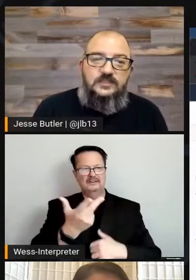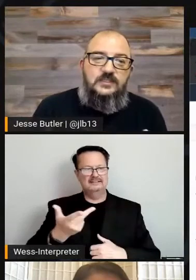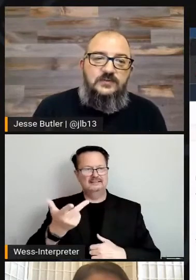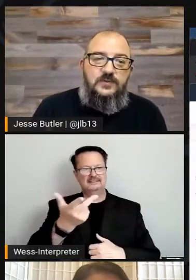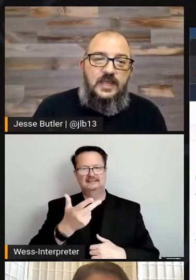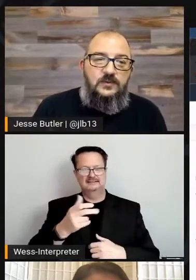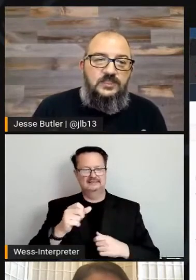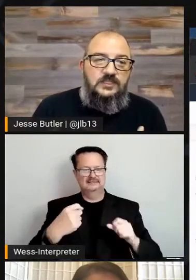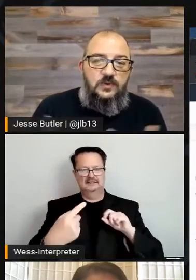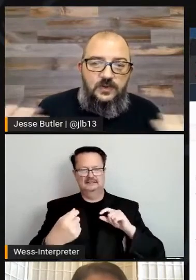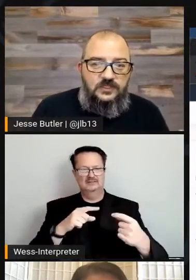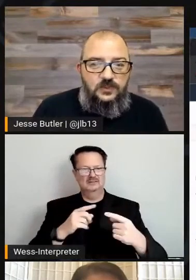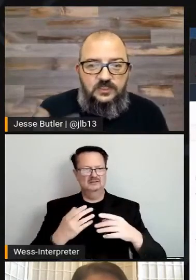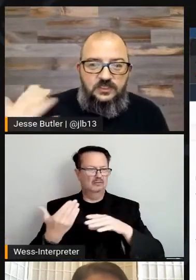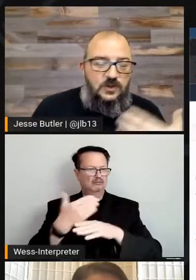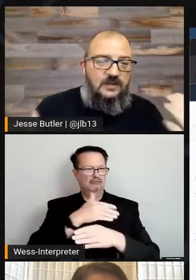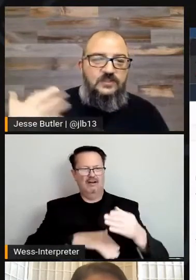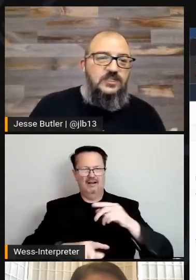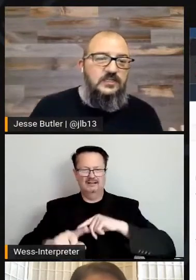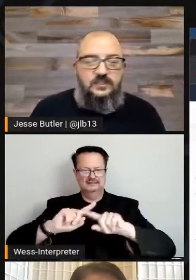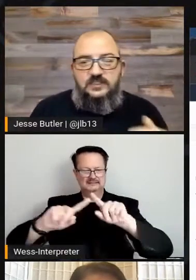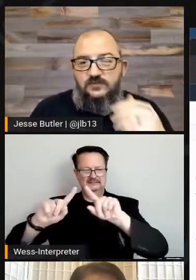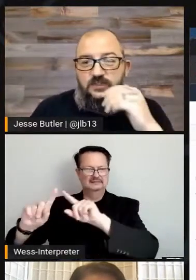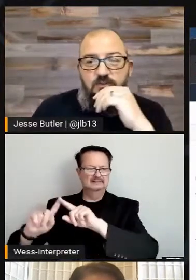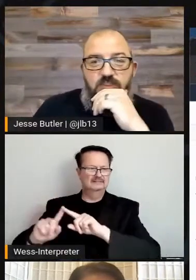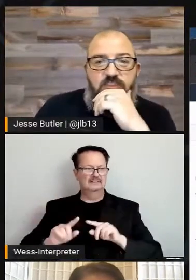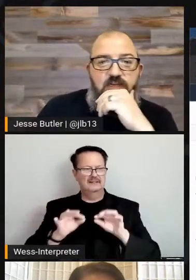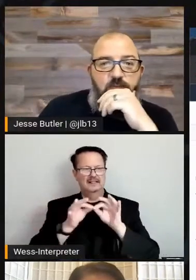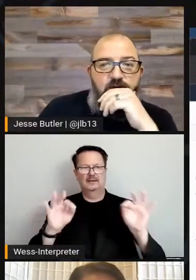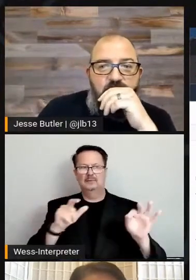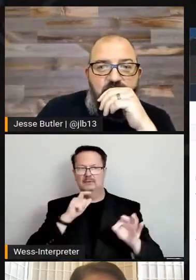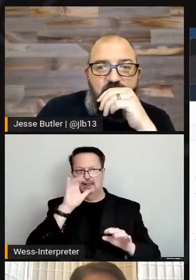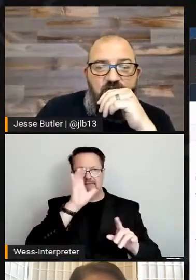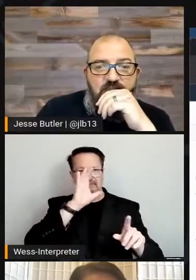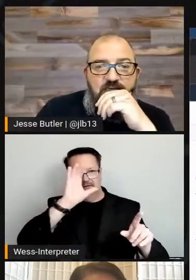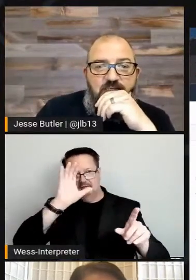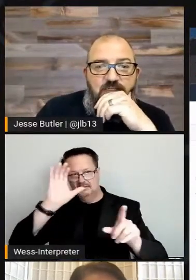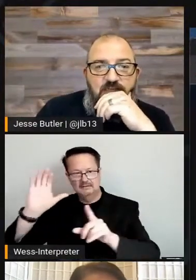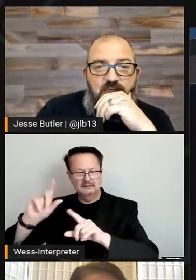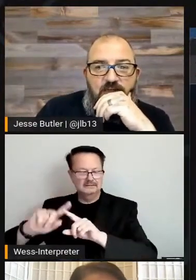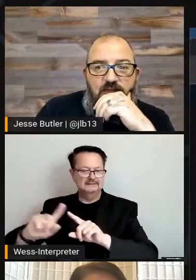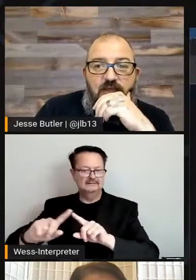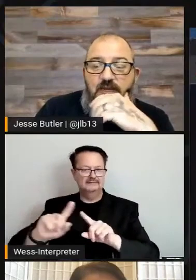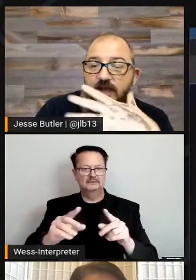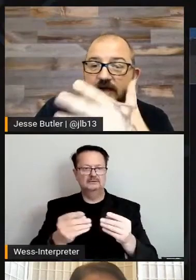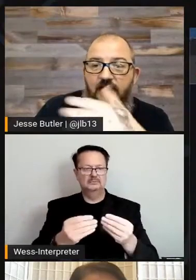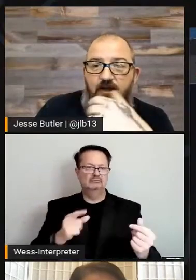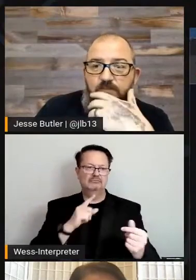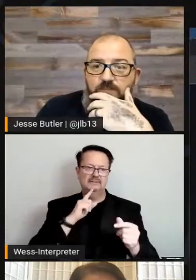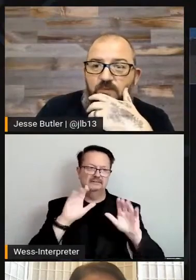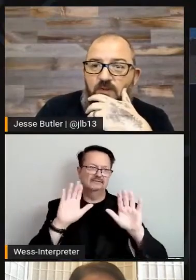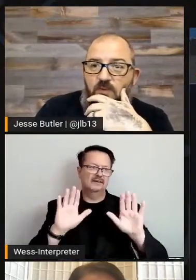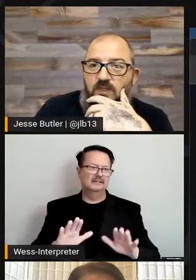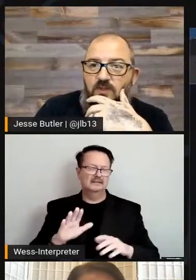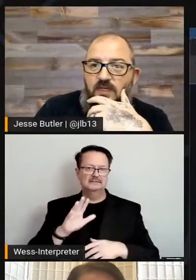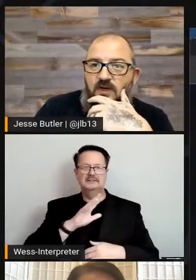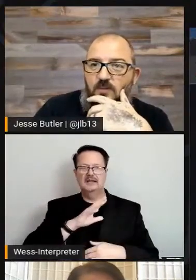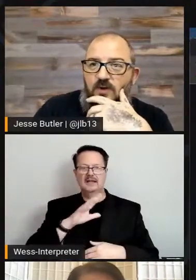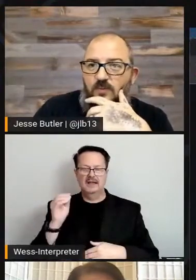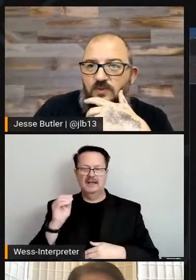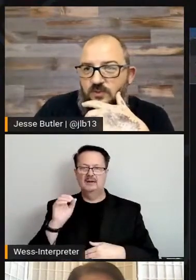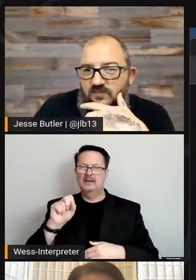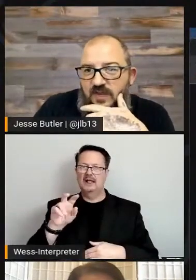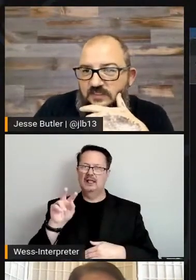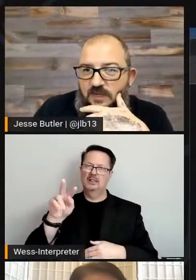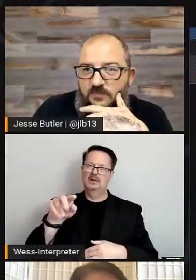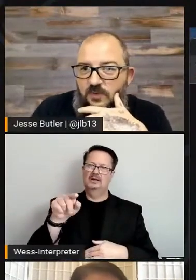across all these different languages, where we just don't have to chase all these different solutions anymore. And this is fantastic. And we can look here. We're